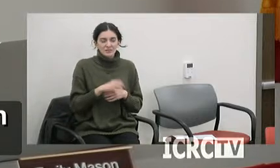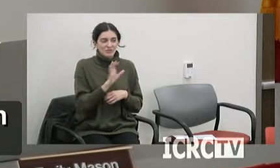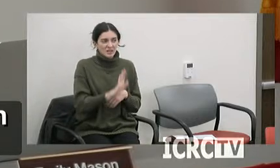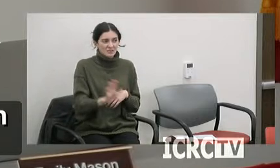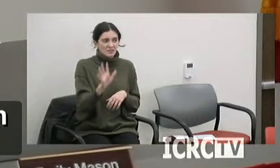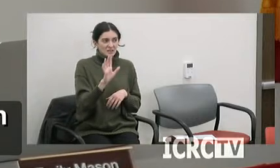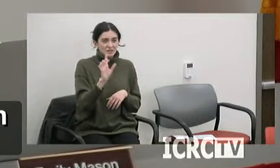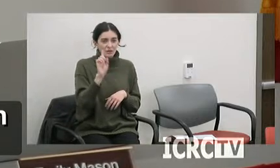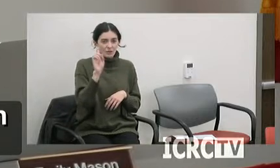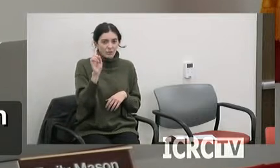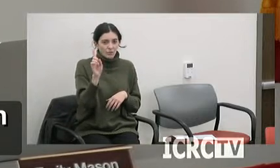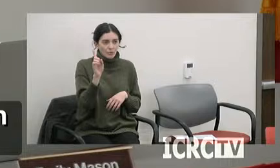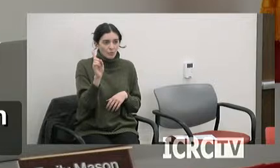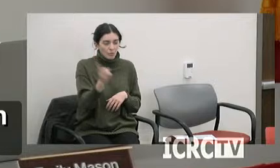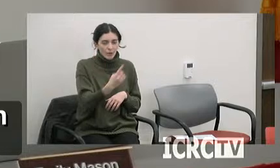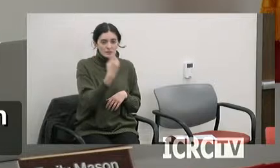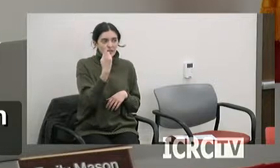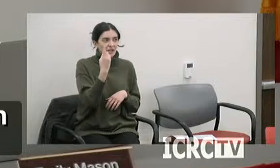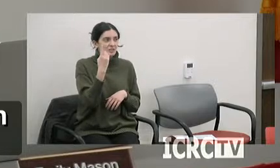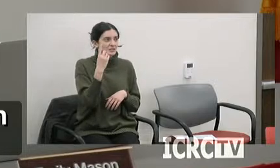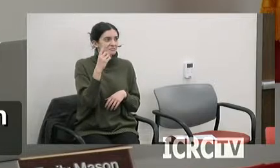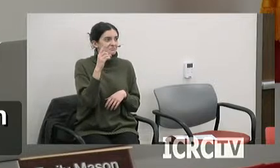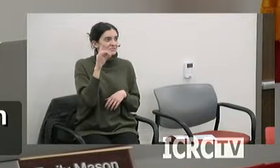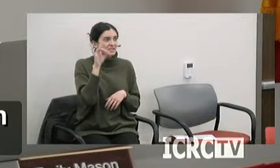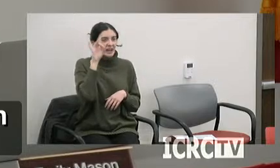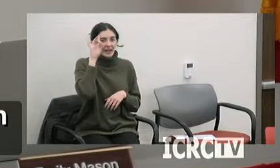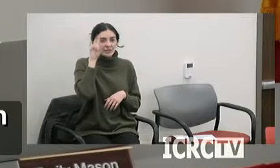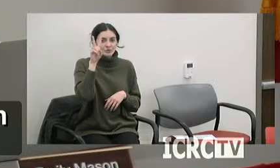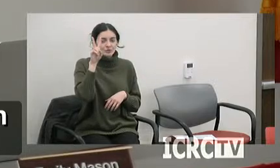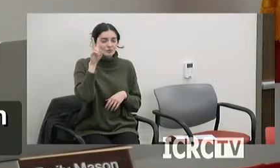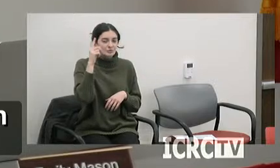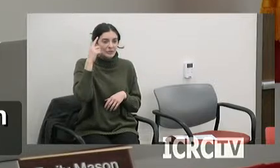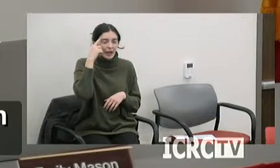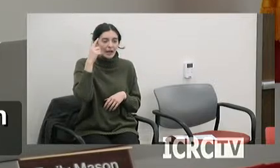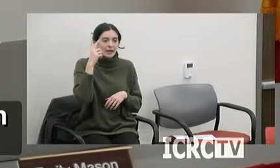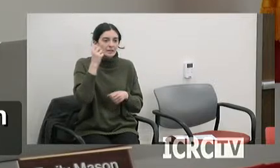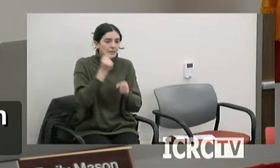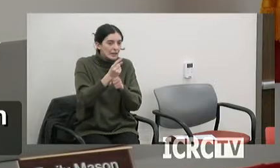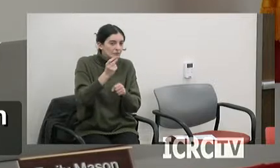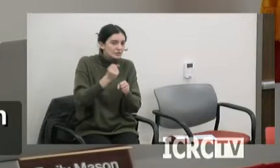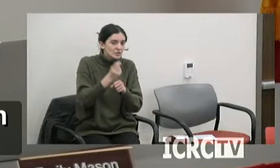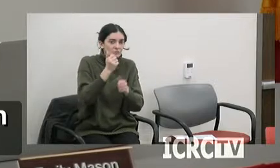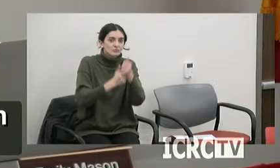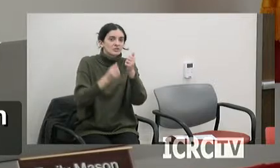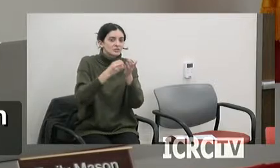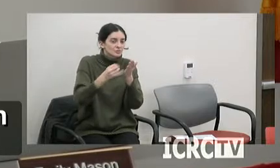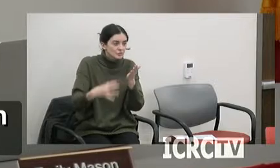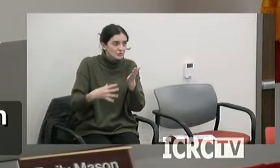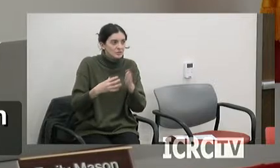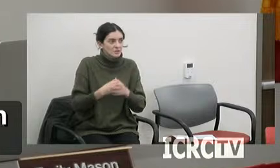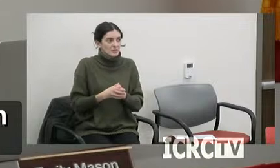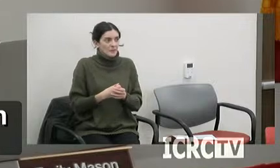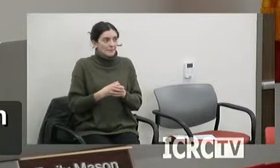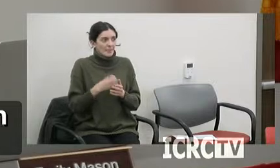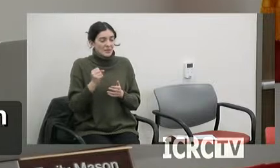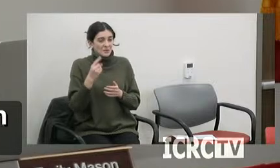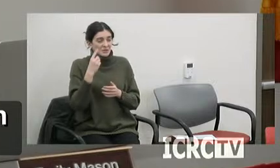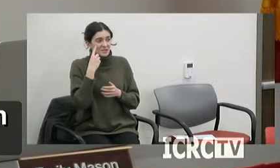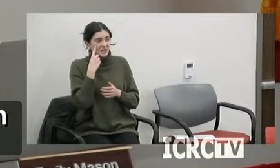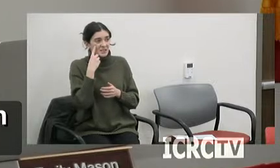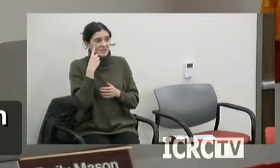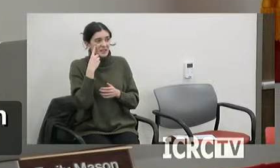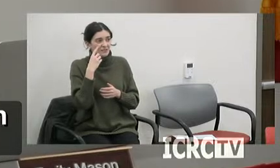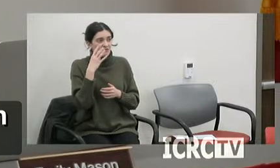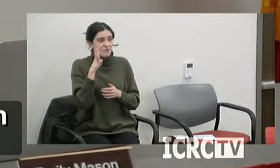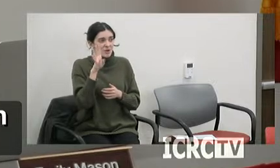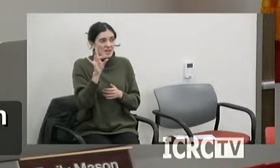year. And I think the total for all the students was $14.68 per student for all the materials per